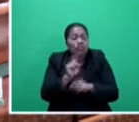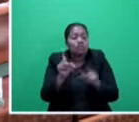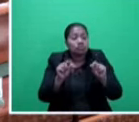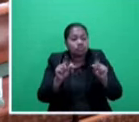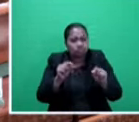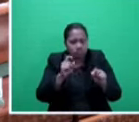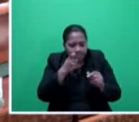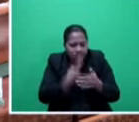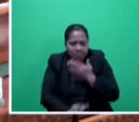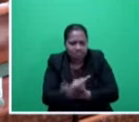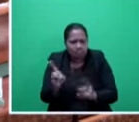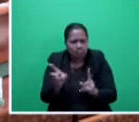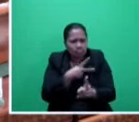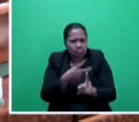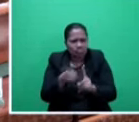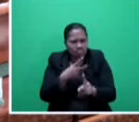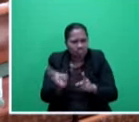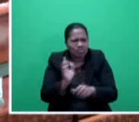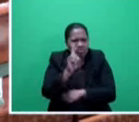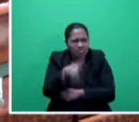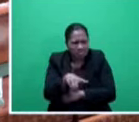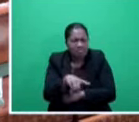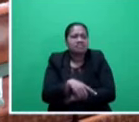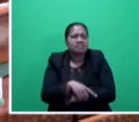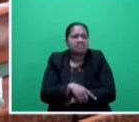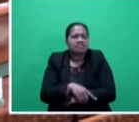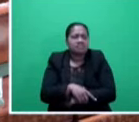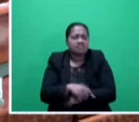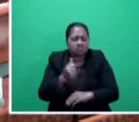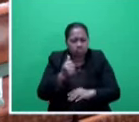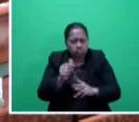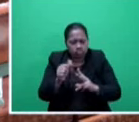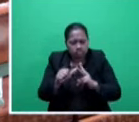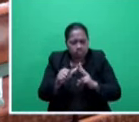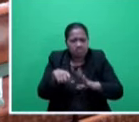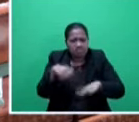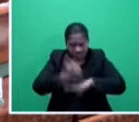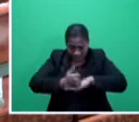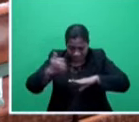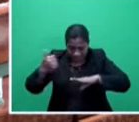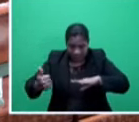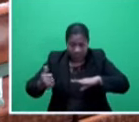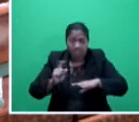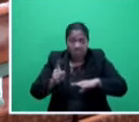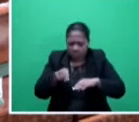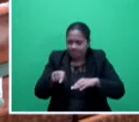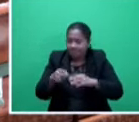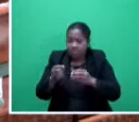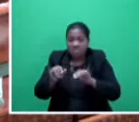Furthermore, the government has also sought to address this issue through the Ministry of